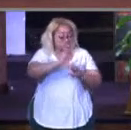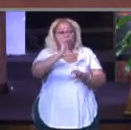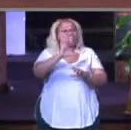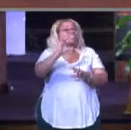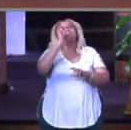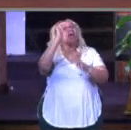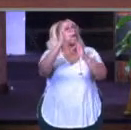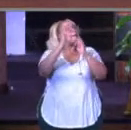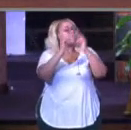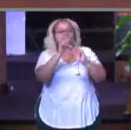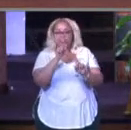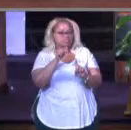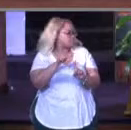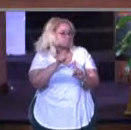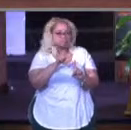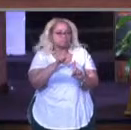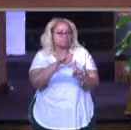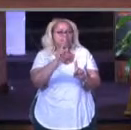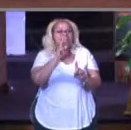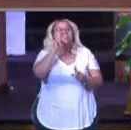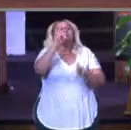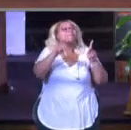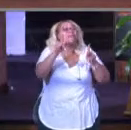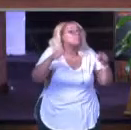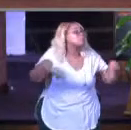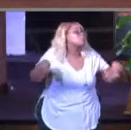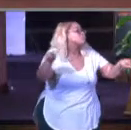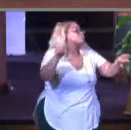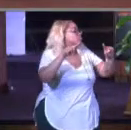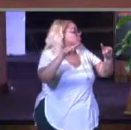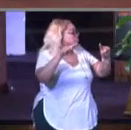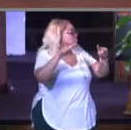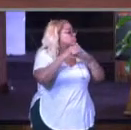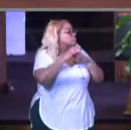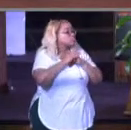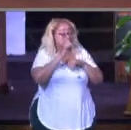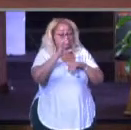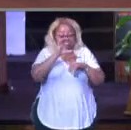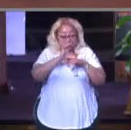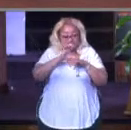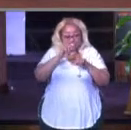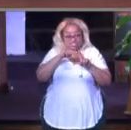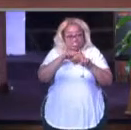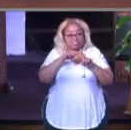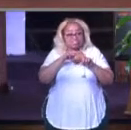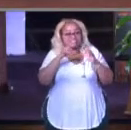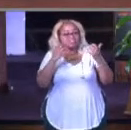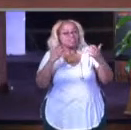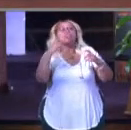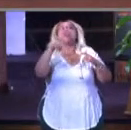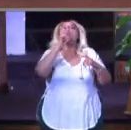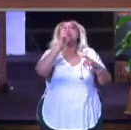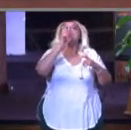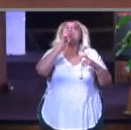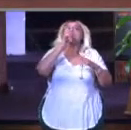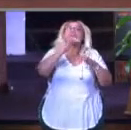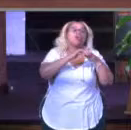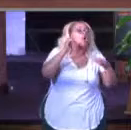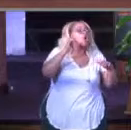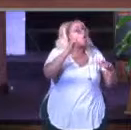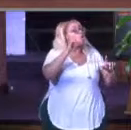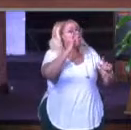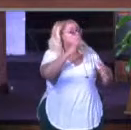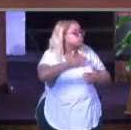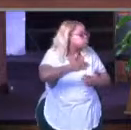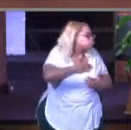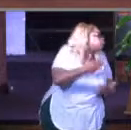is not a building. It's people. The church, the ecclesia, those who have been called